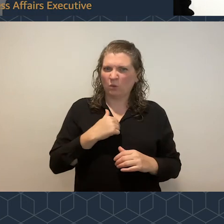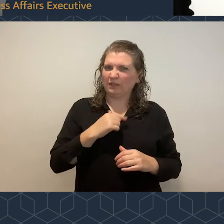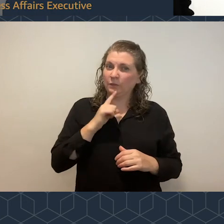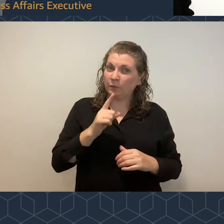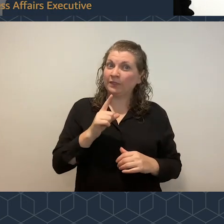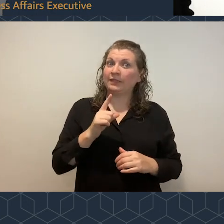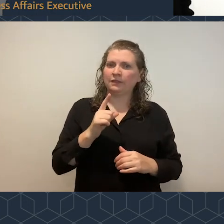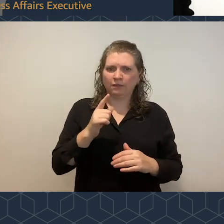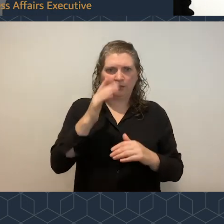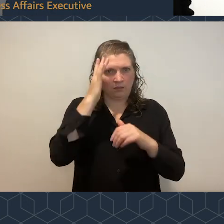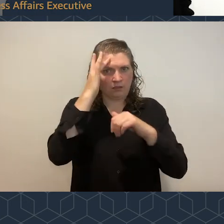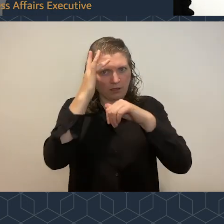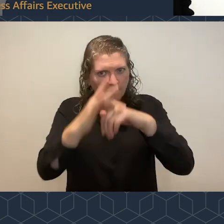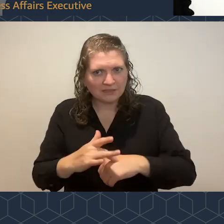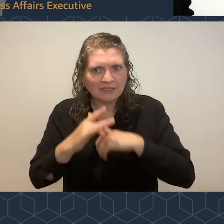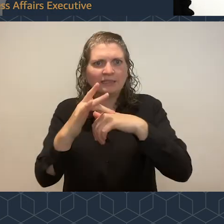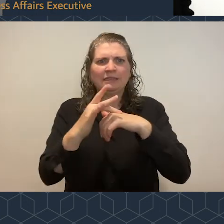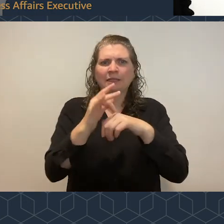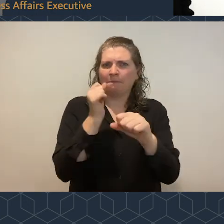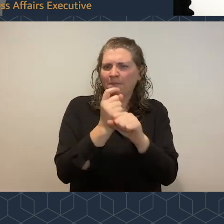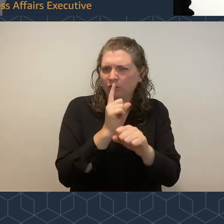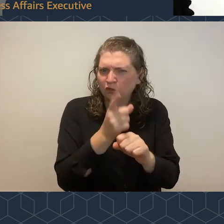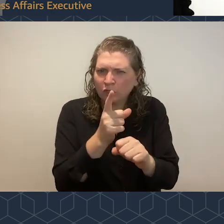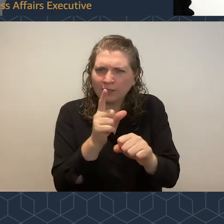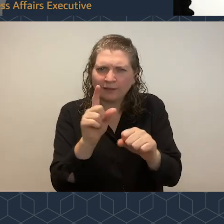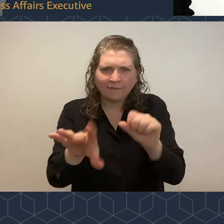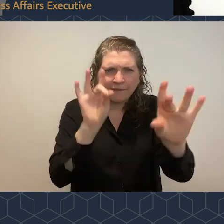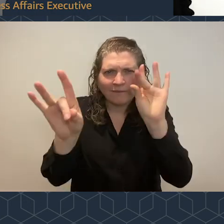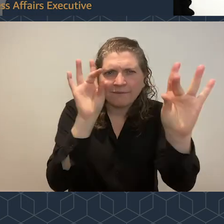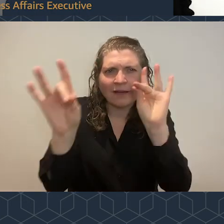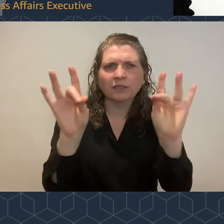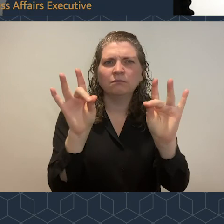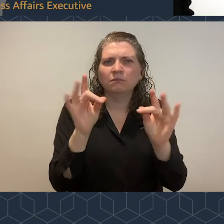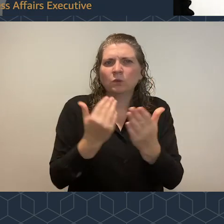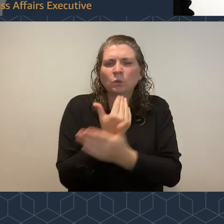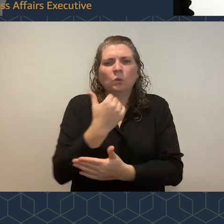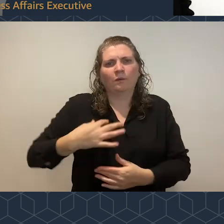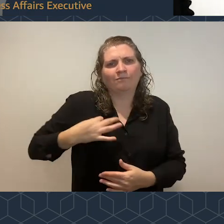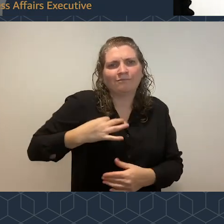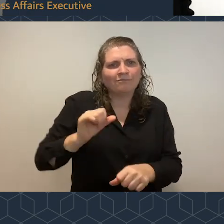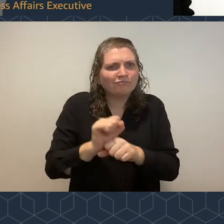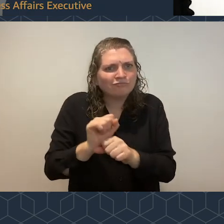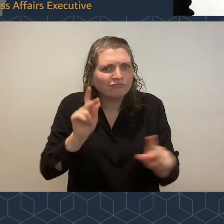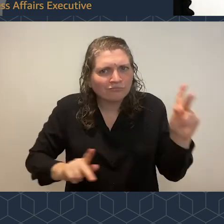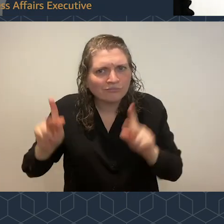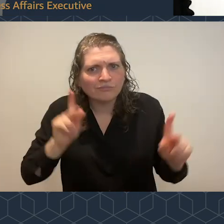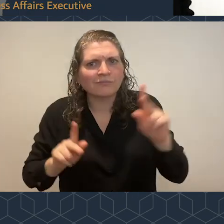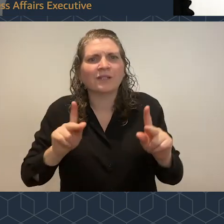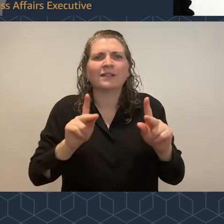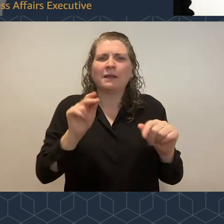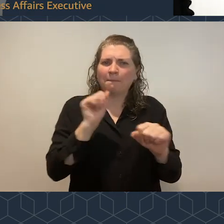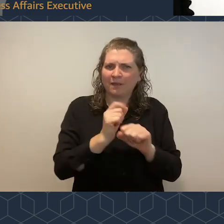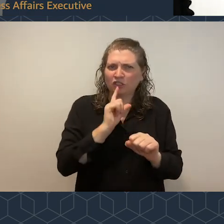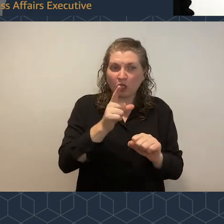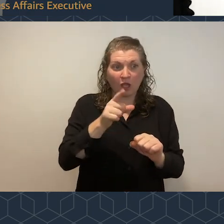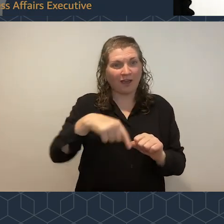provide resources to make sure that our candidates are well calibrated, that they can be their full authentic self while going through the various